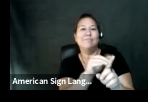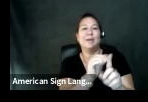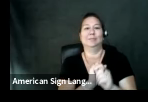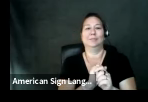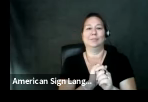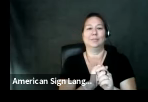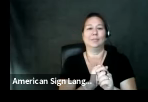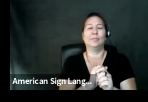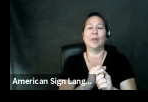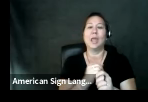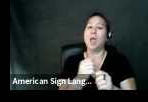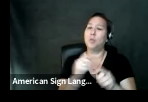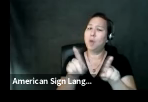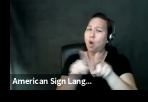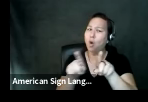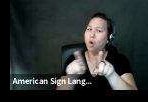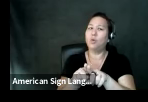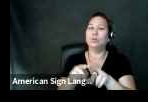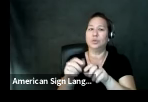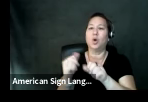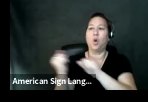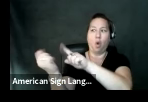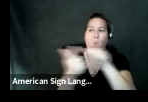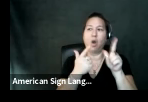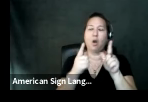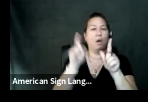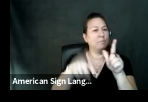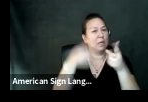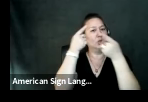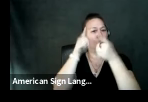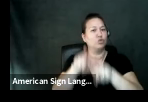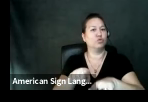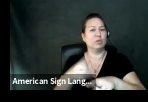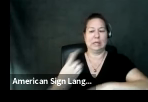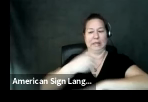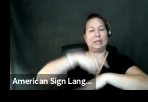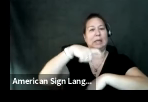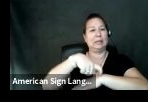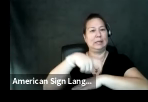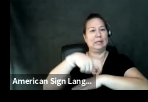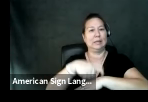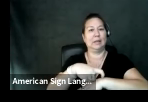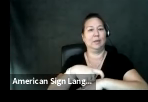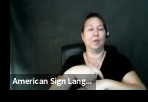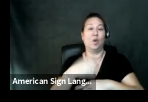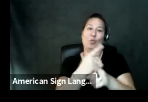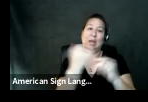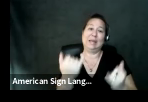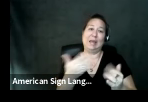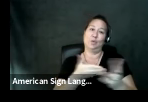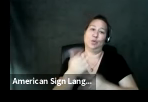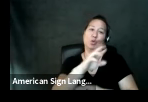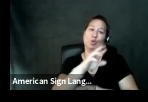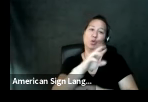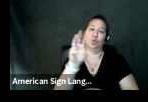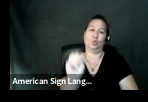time that's mutually agreed upon. And prior, it would be a time and a place, but right now, most of it's through Zoom. And also, you